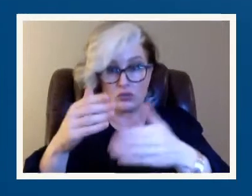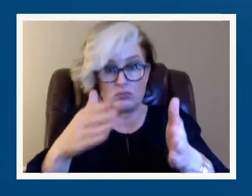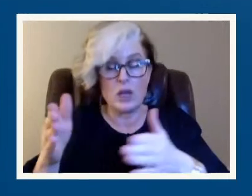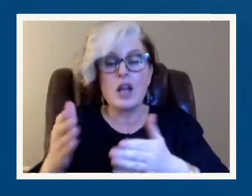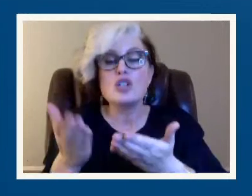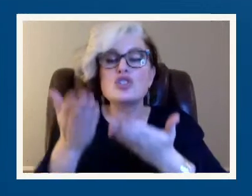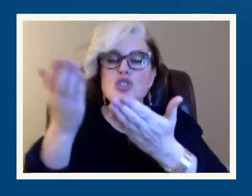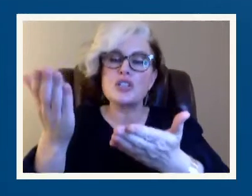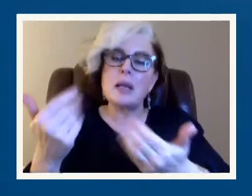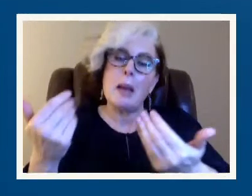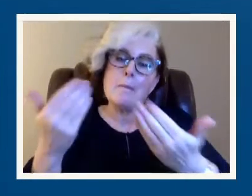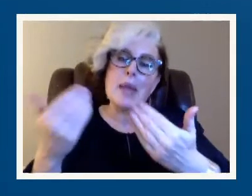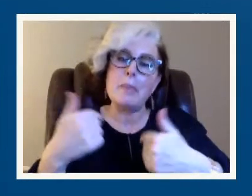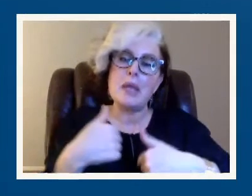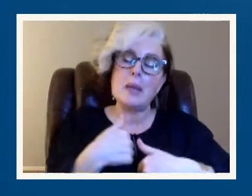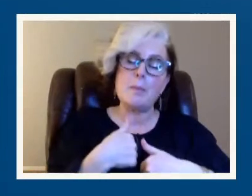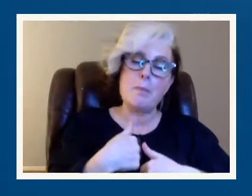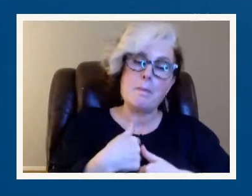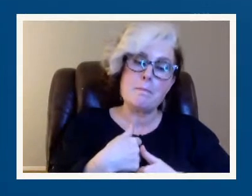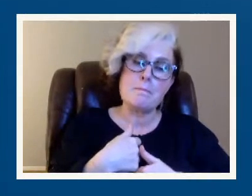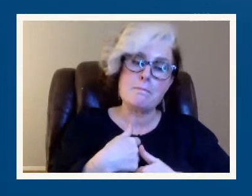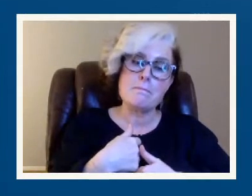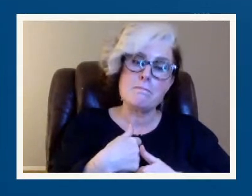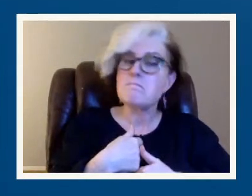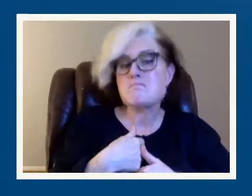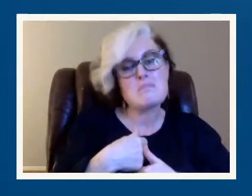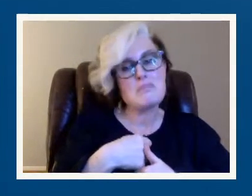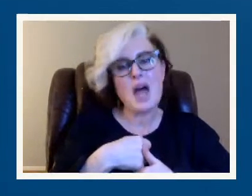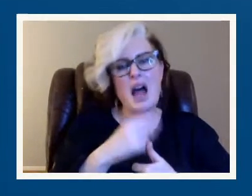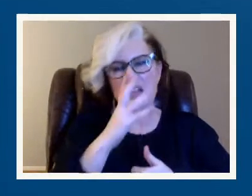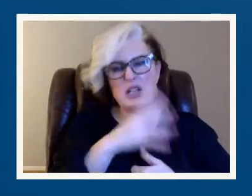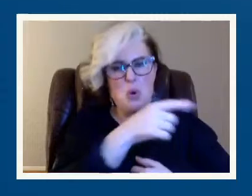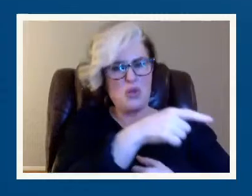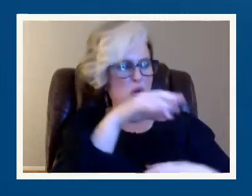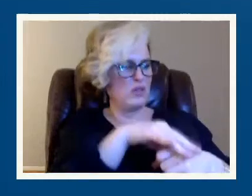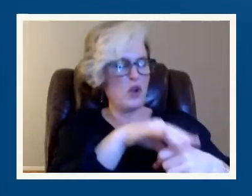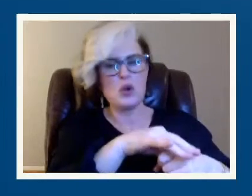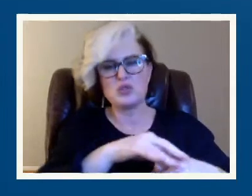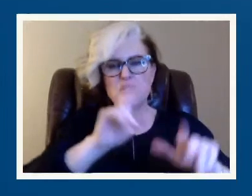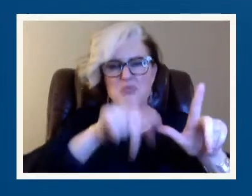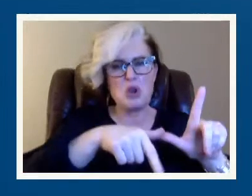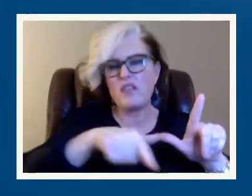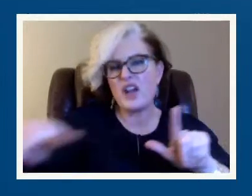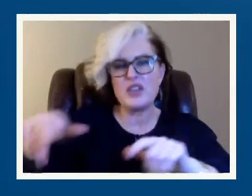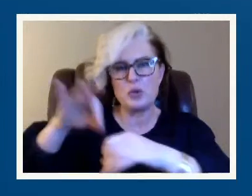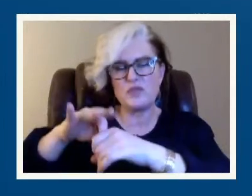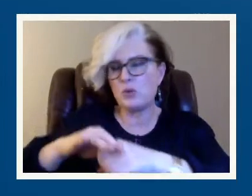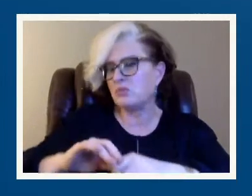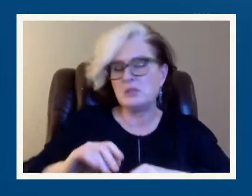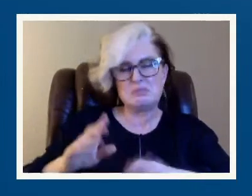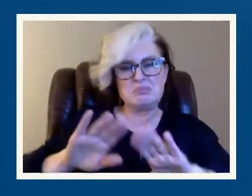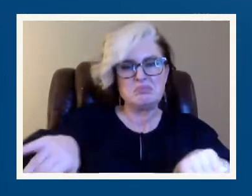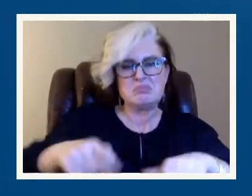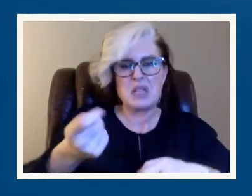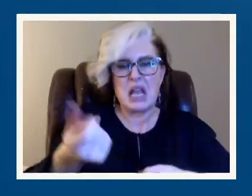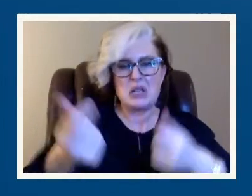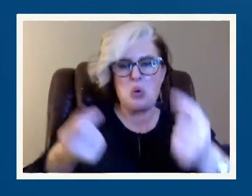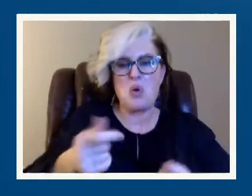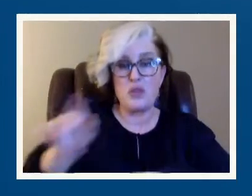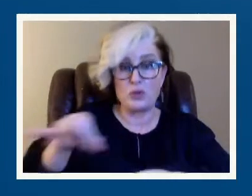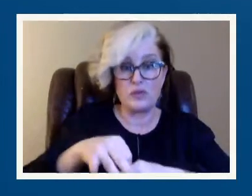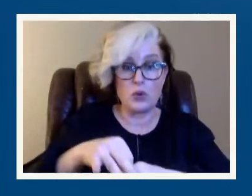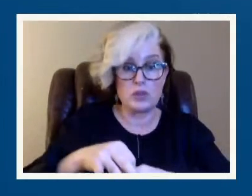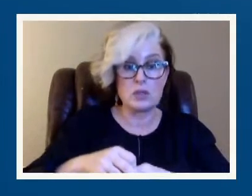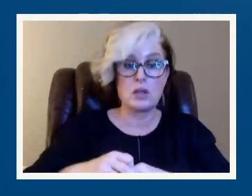that maybe they would not count votes, nullify votes, overturn votes. But the